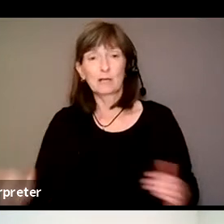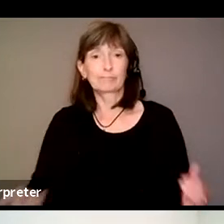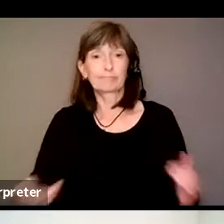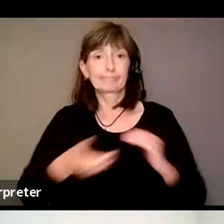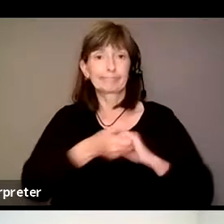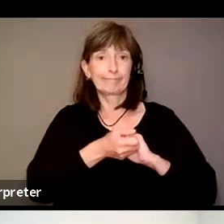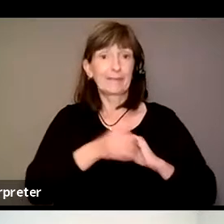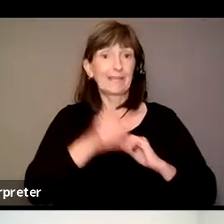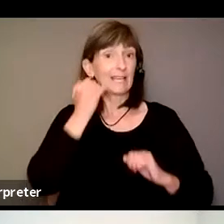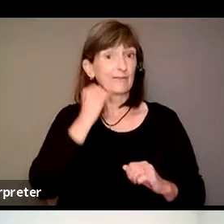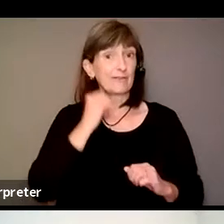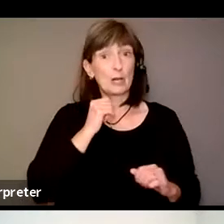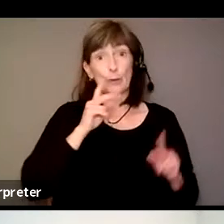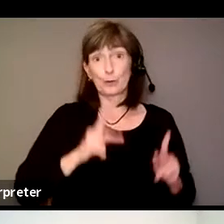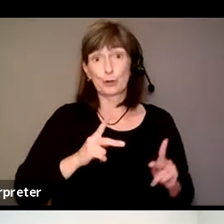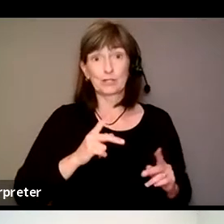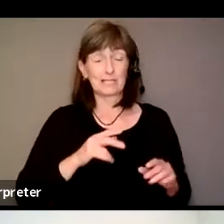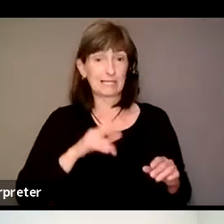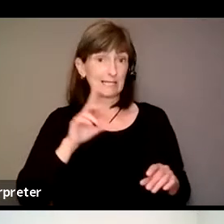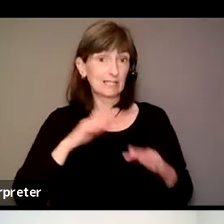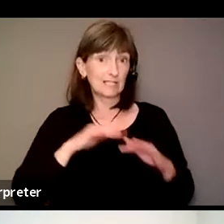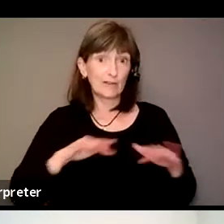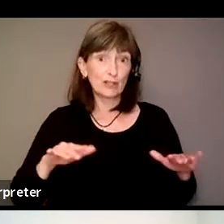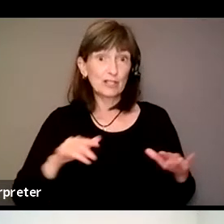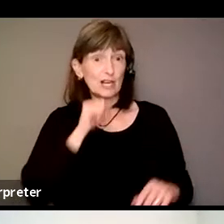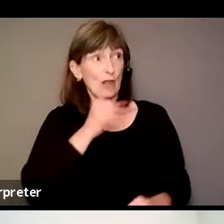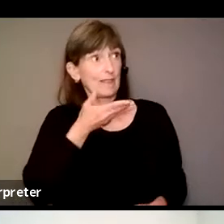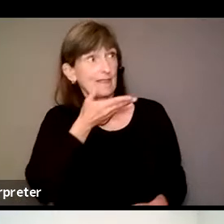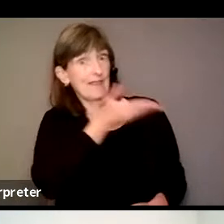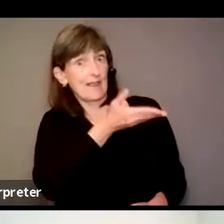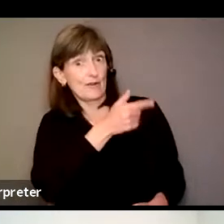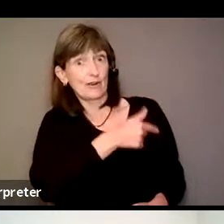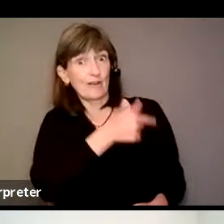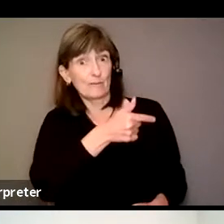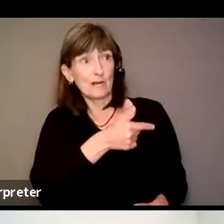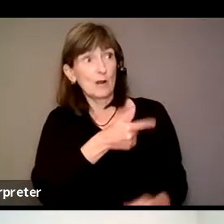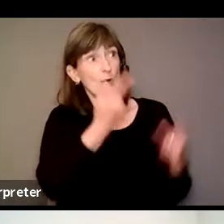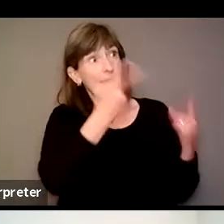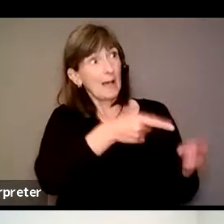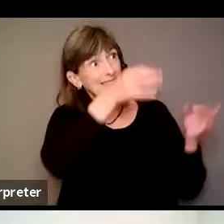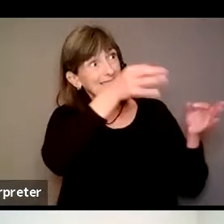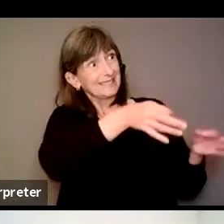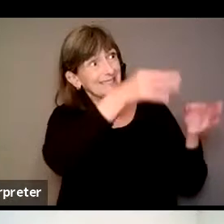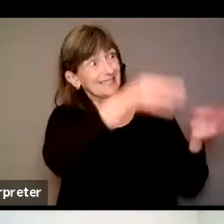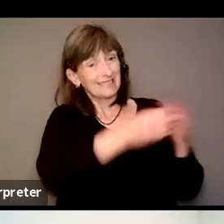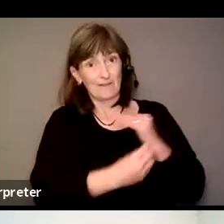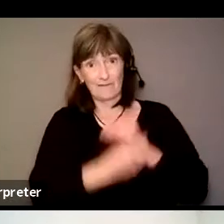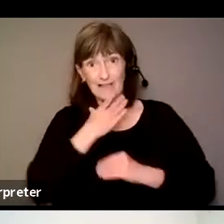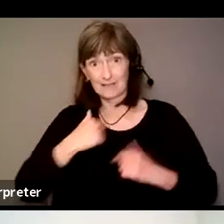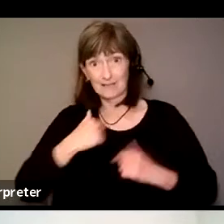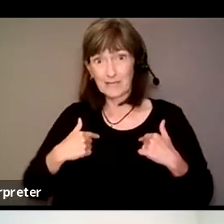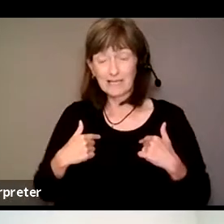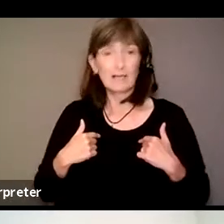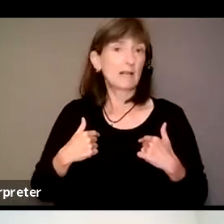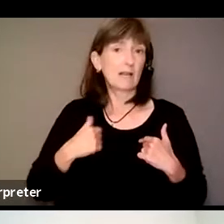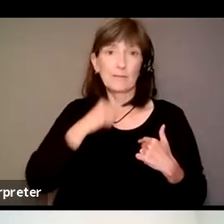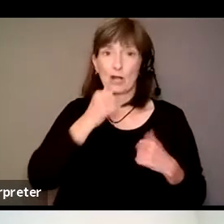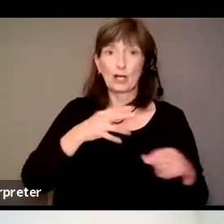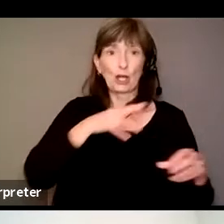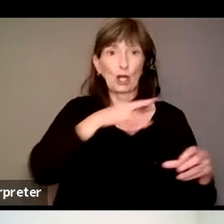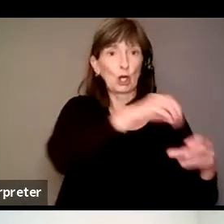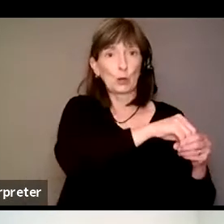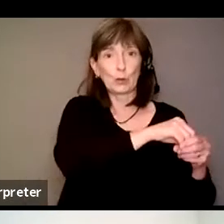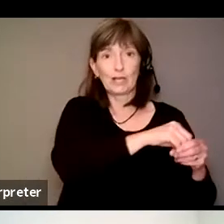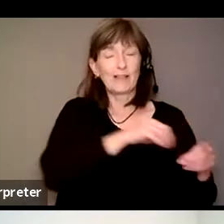adequately represented at the table, the issues that fault and affect you in your daily life are not at the table. So they aren't being weighed on, they aren't